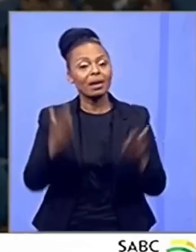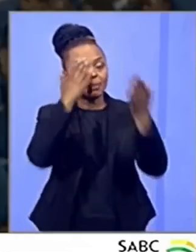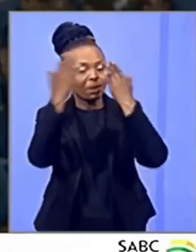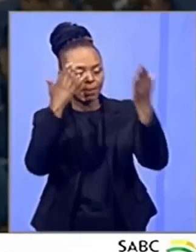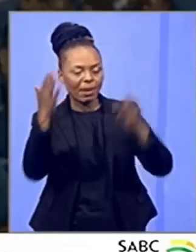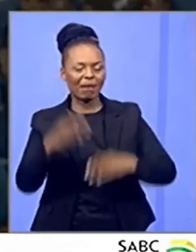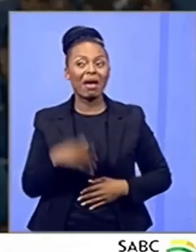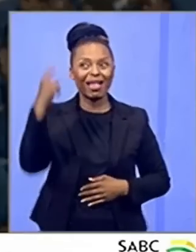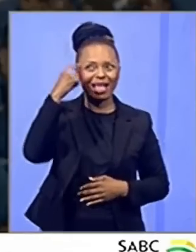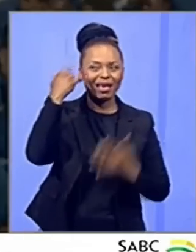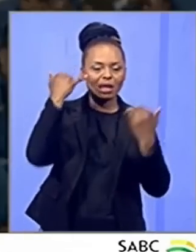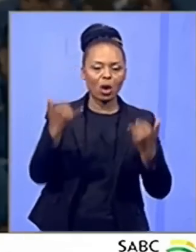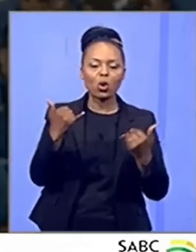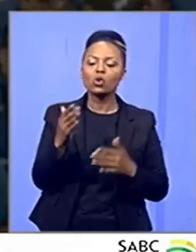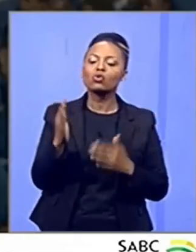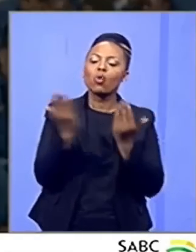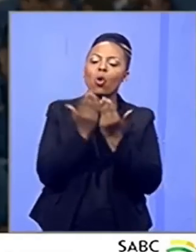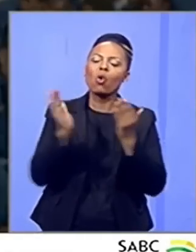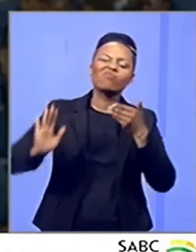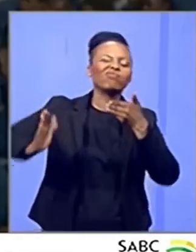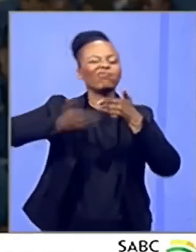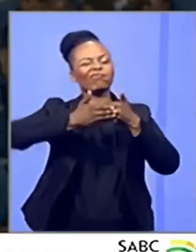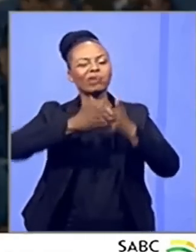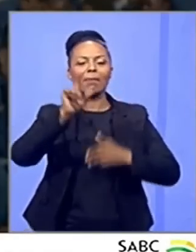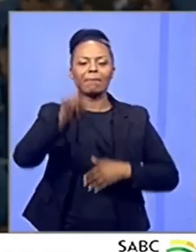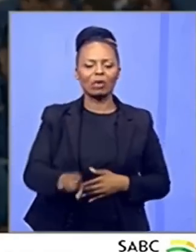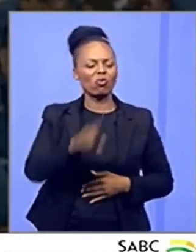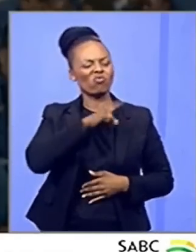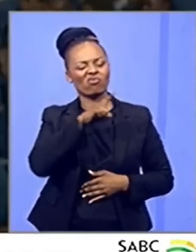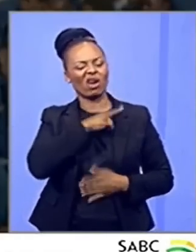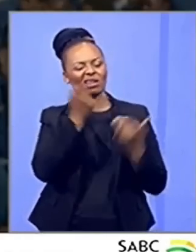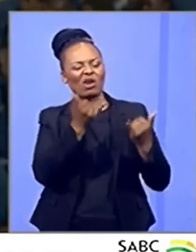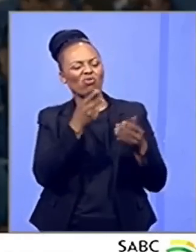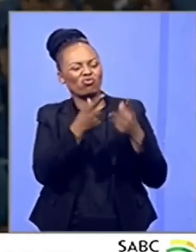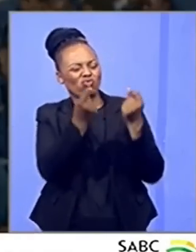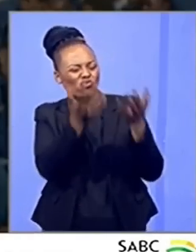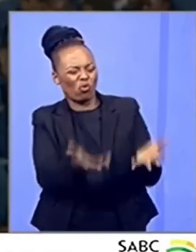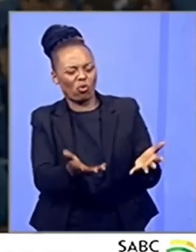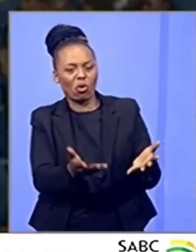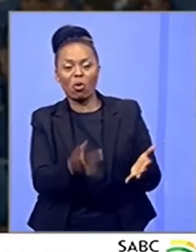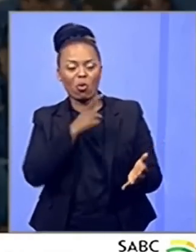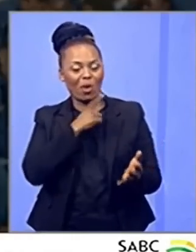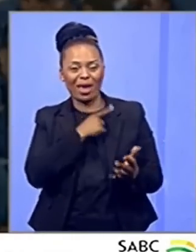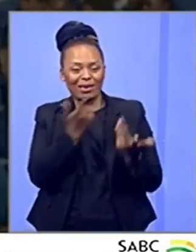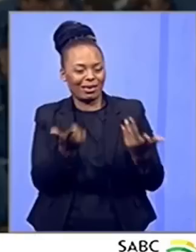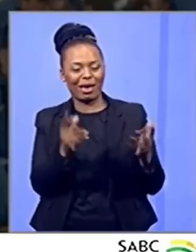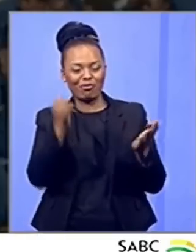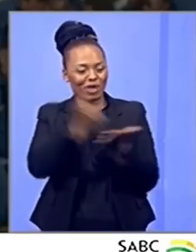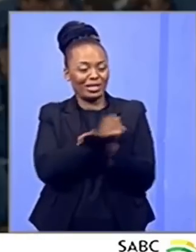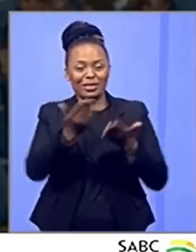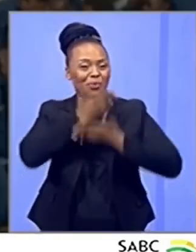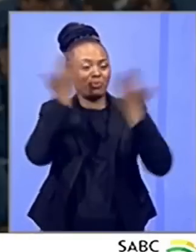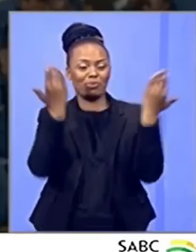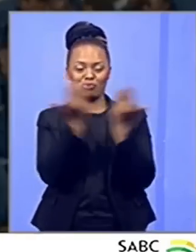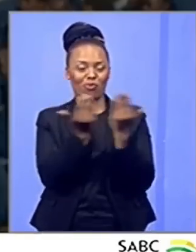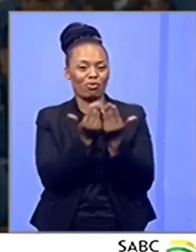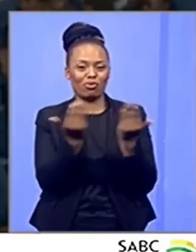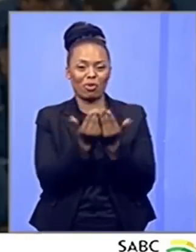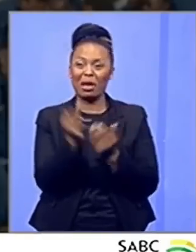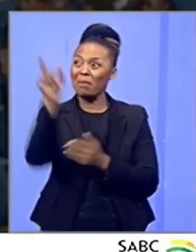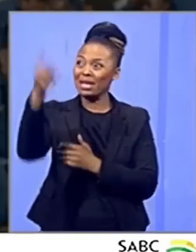se tswalwa ka lebakeng la gore go a bontsha gore ba dira yaka ba batla a kere ga se mo molaong so ga gona opo o ka ba bolelelang seno